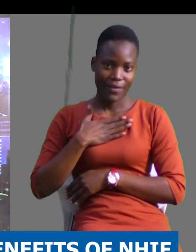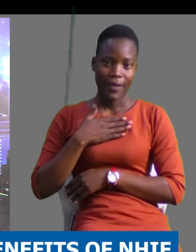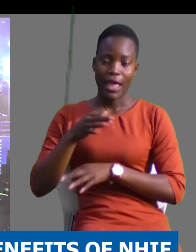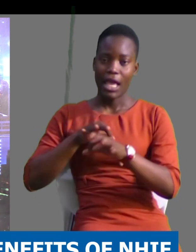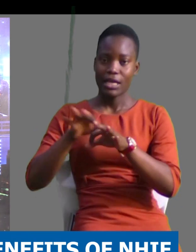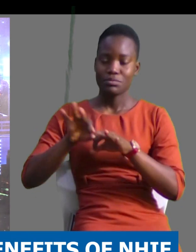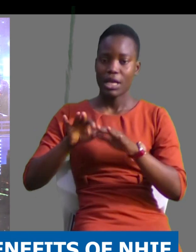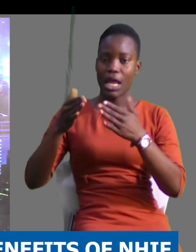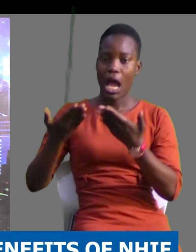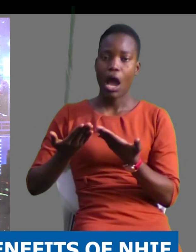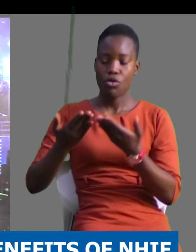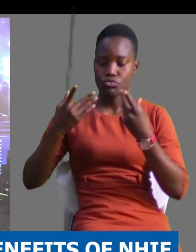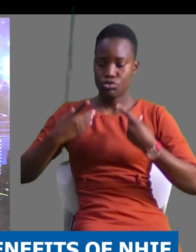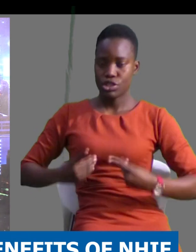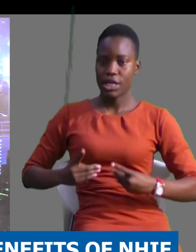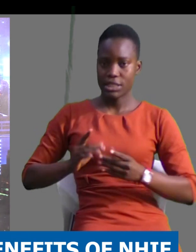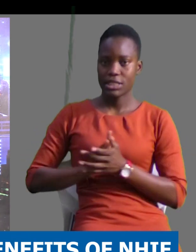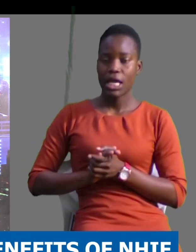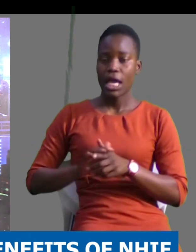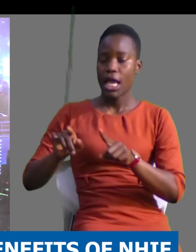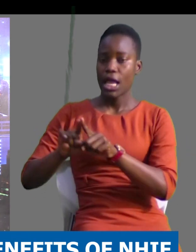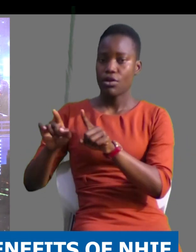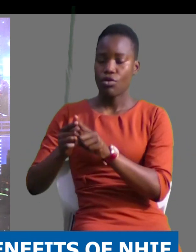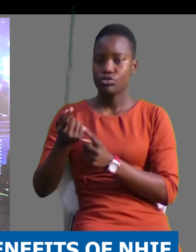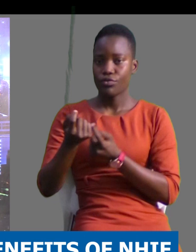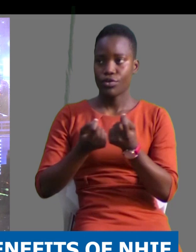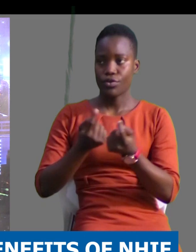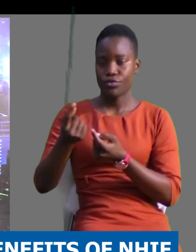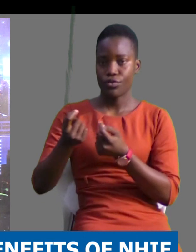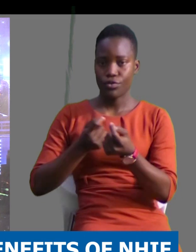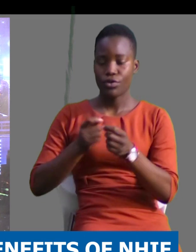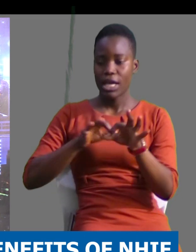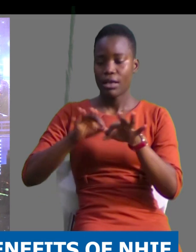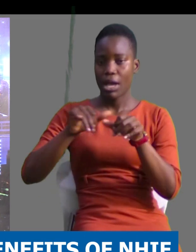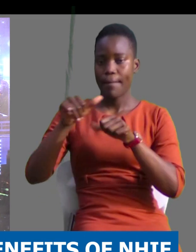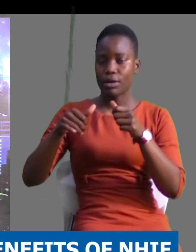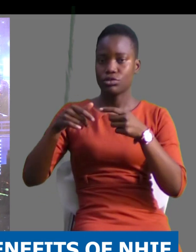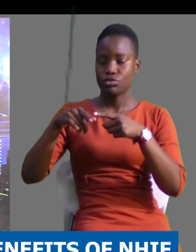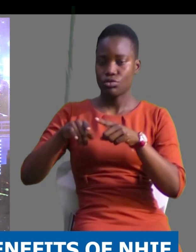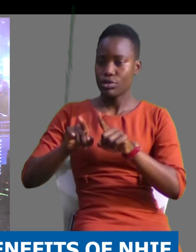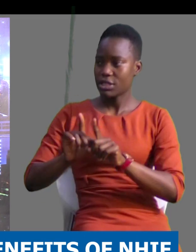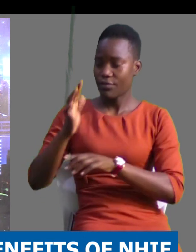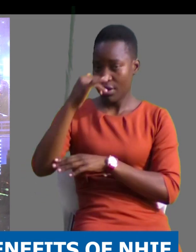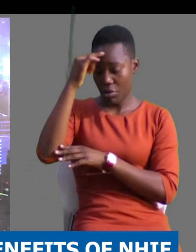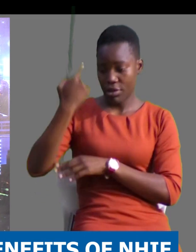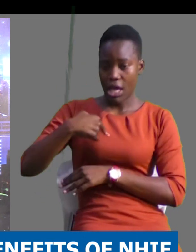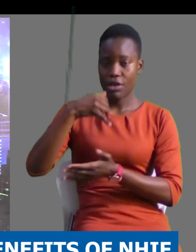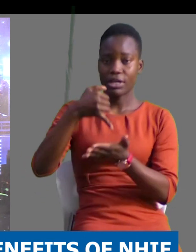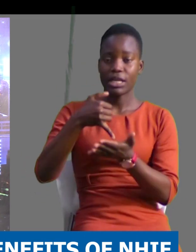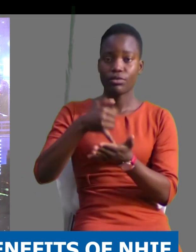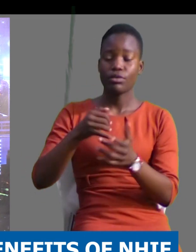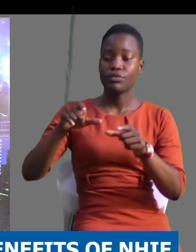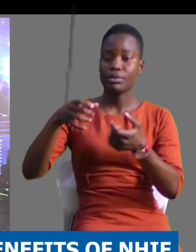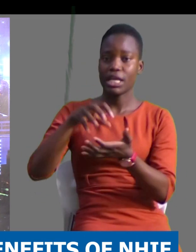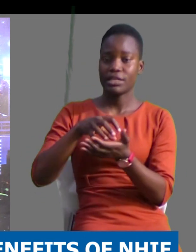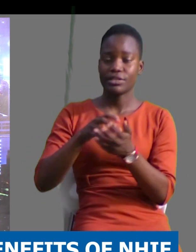could you take us through how you dressed and a few descriptions that you would share? Given that we are an